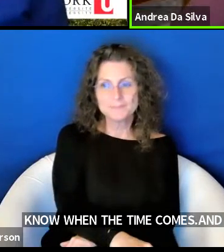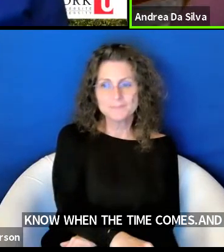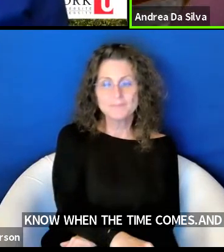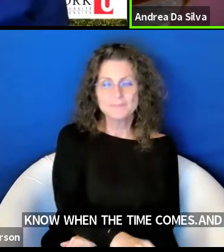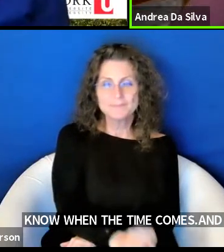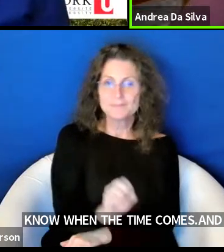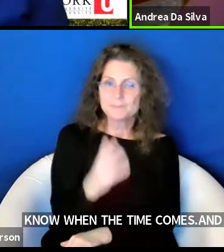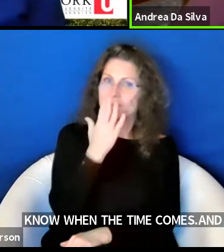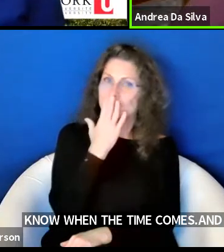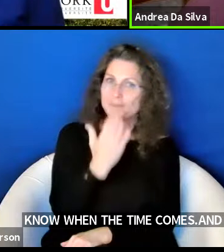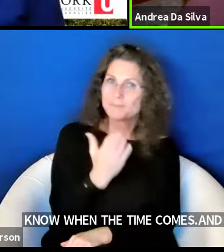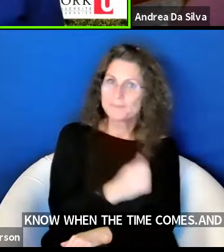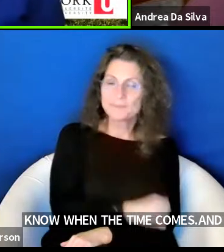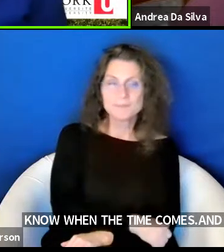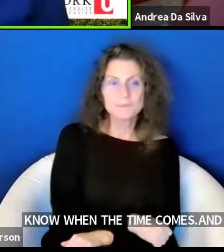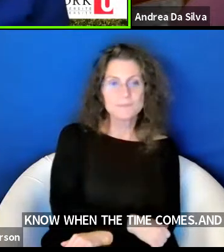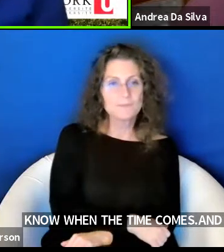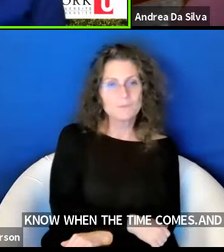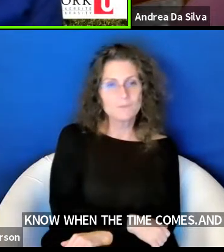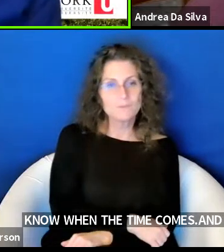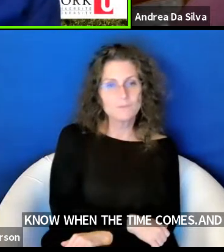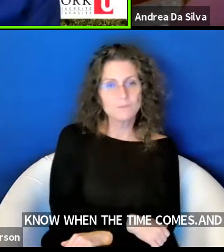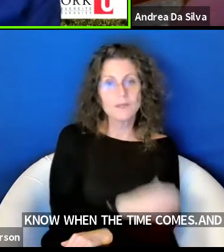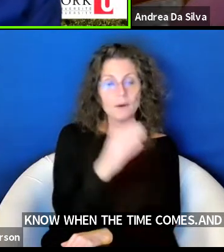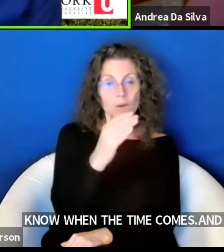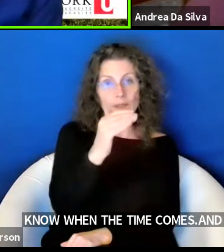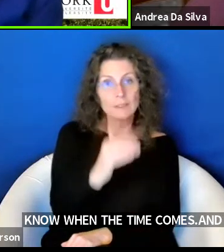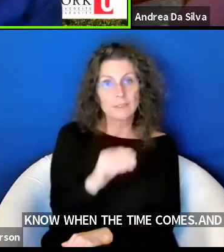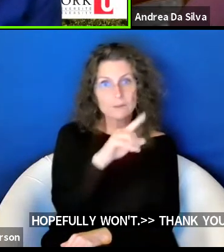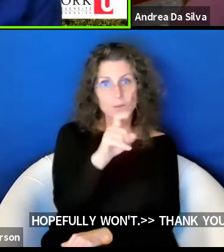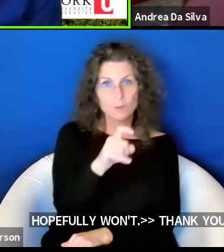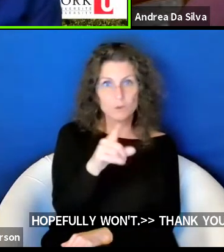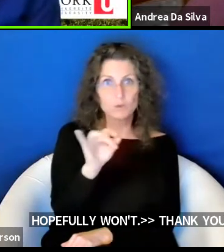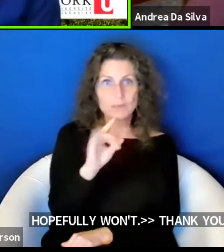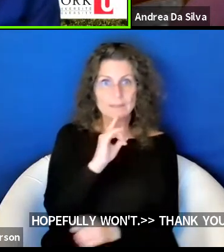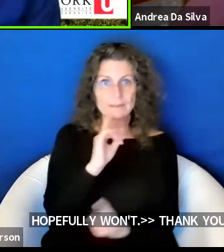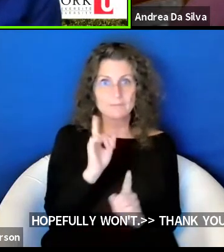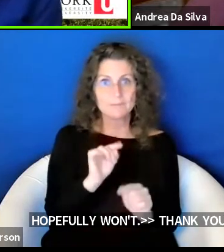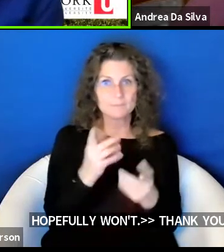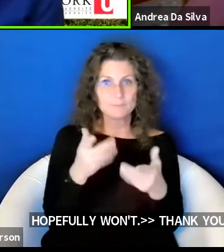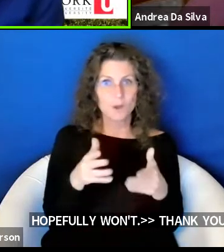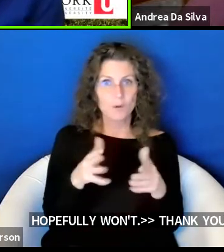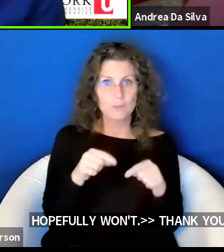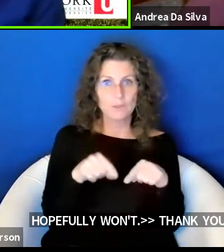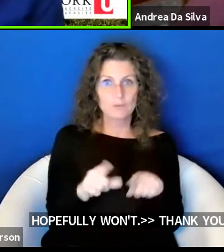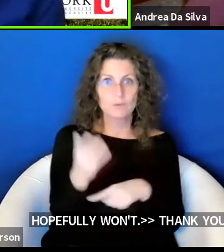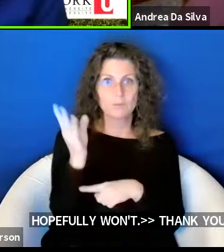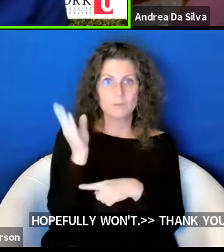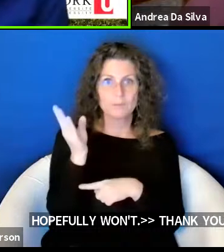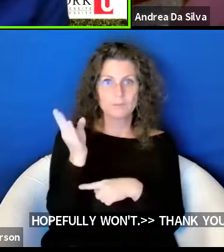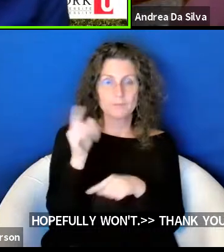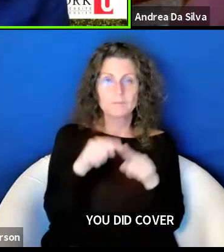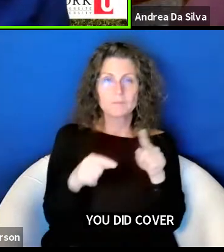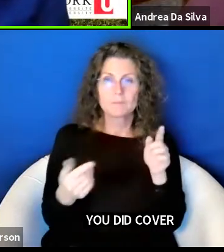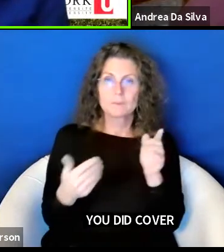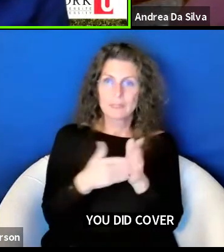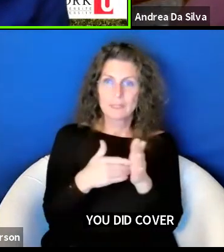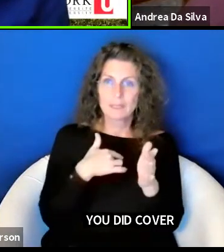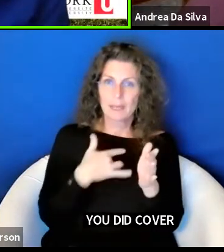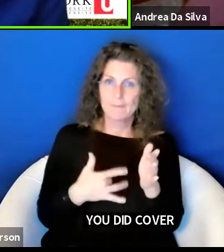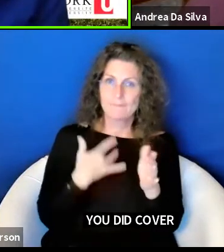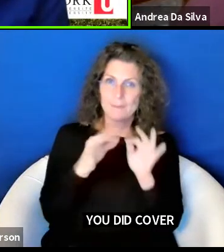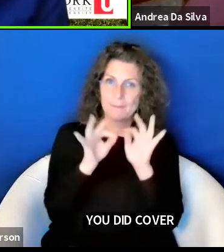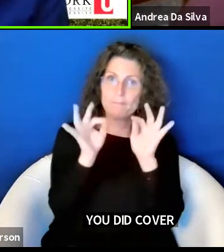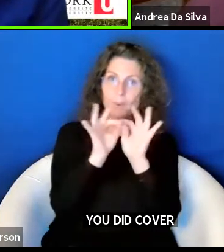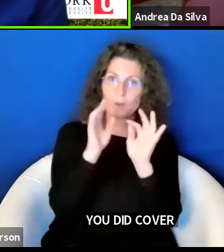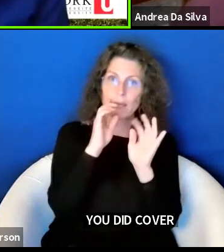Thank you. You did cover this next question in your presentation, but I think it's important, so I